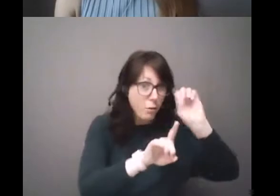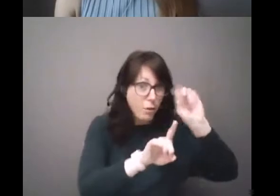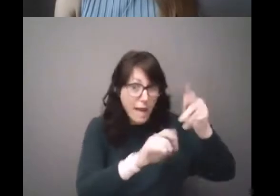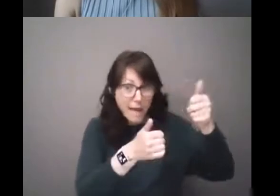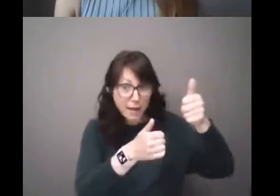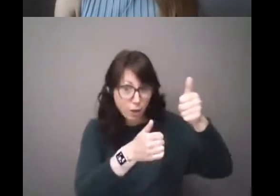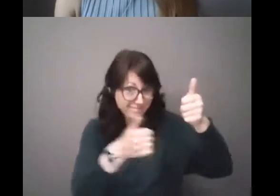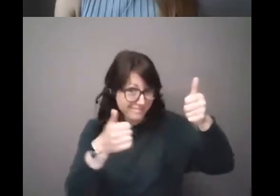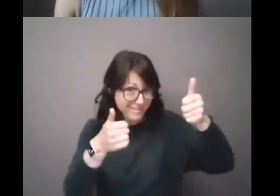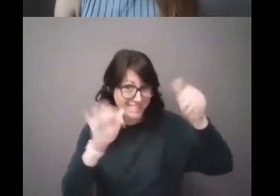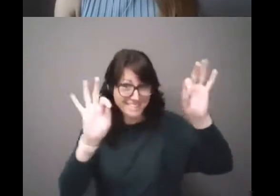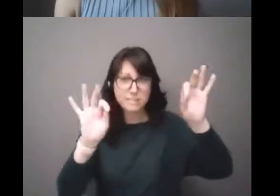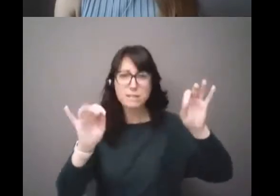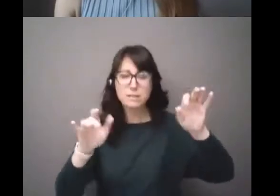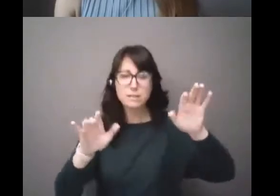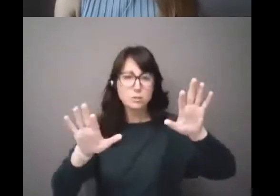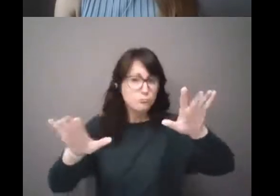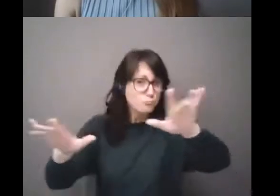this whole,